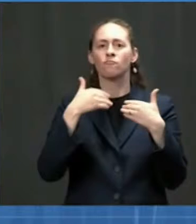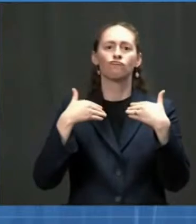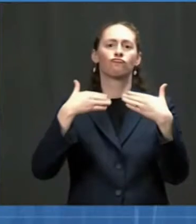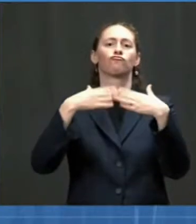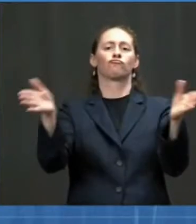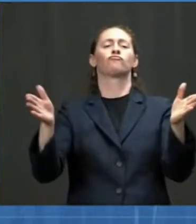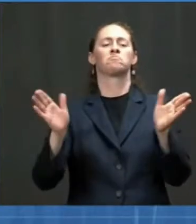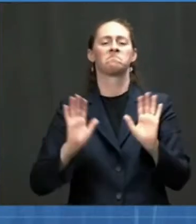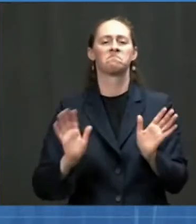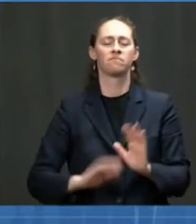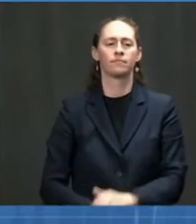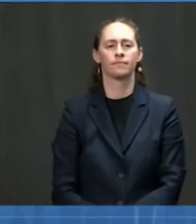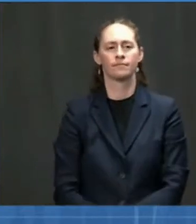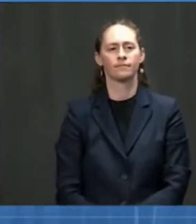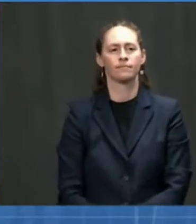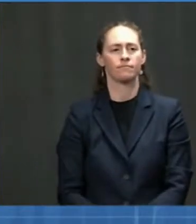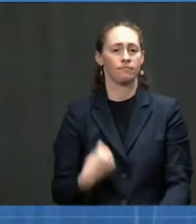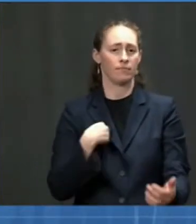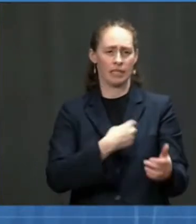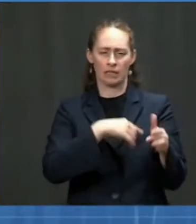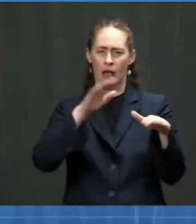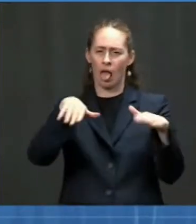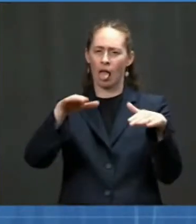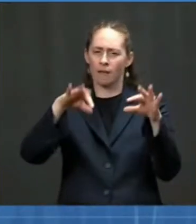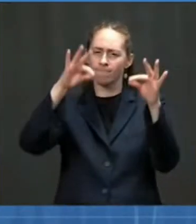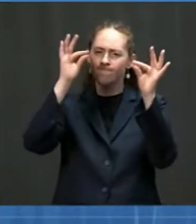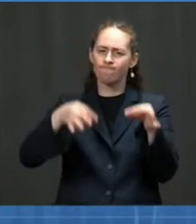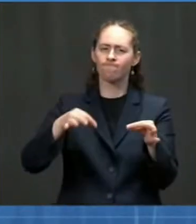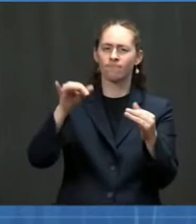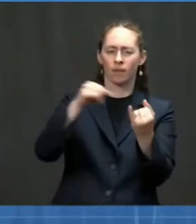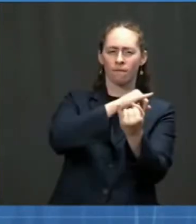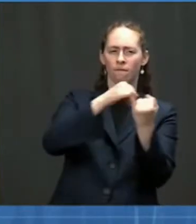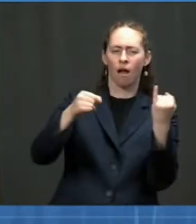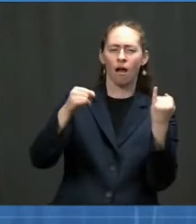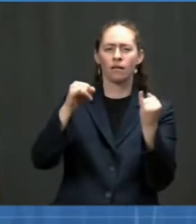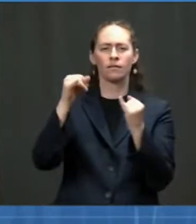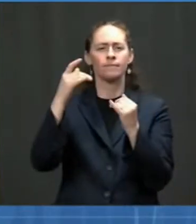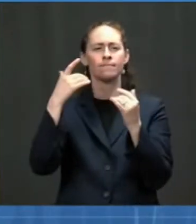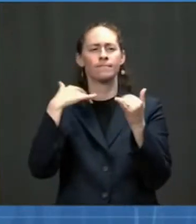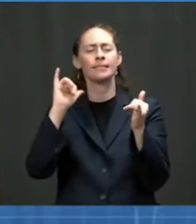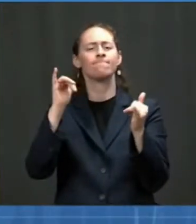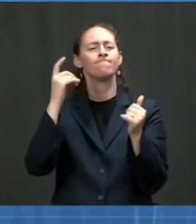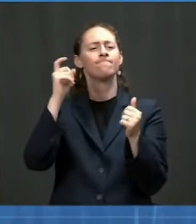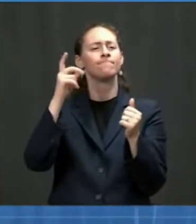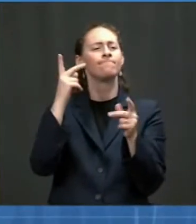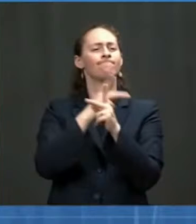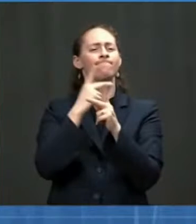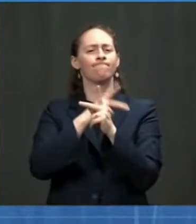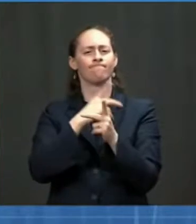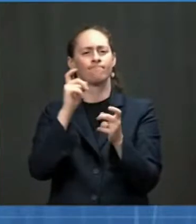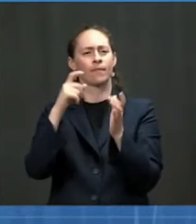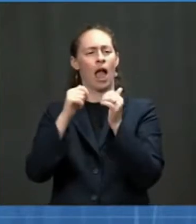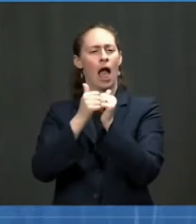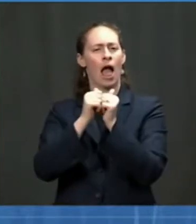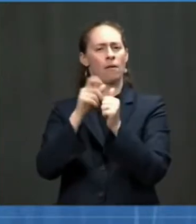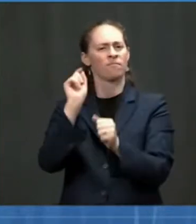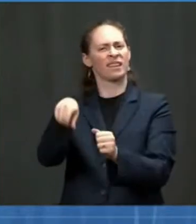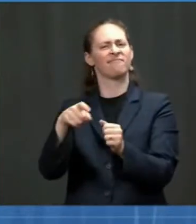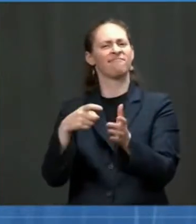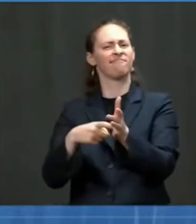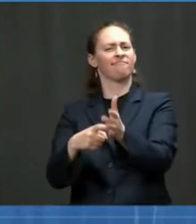still policy work being done here, may need to have some type of a vaccine requirement, but that's not